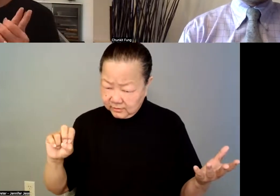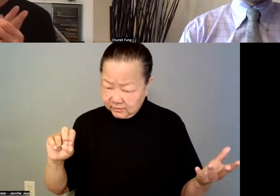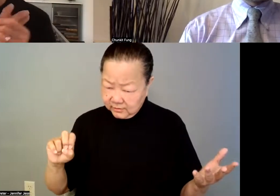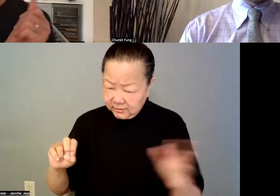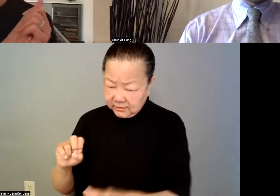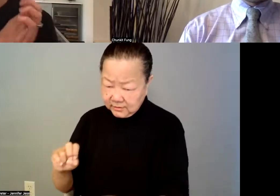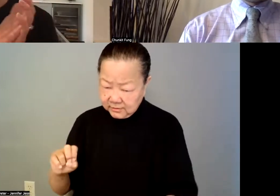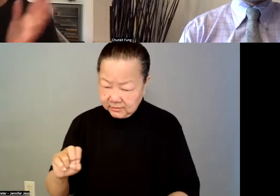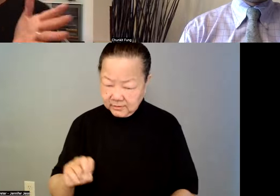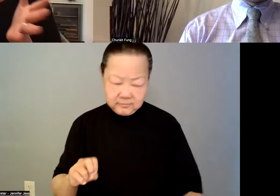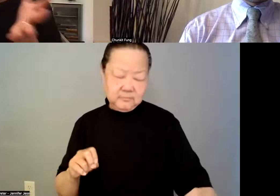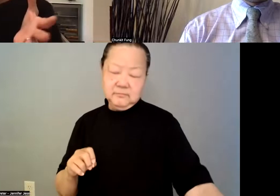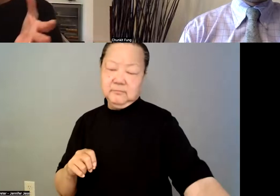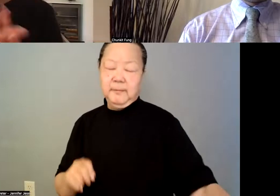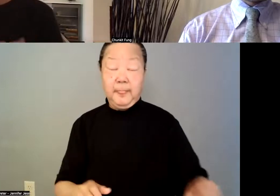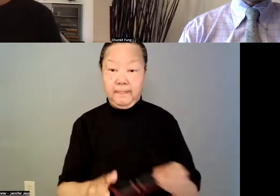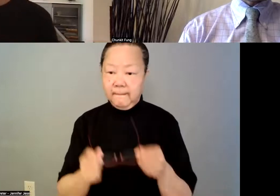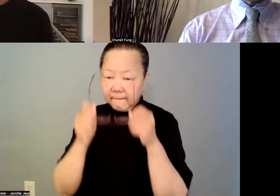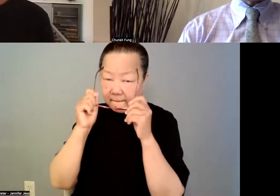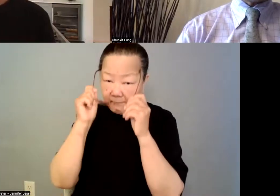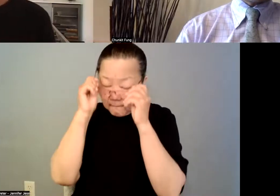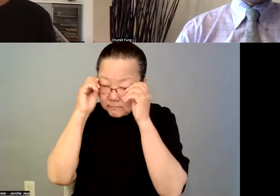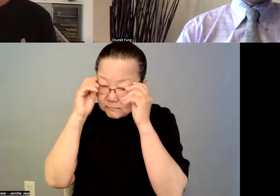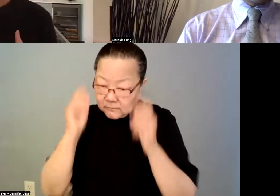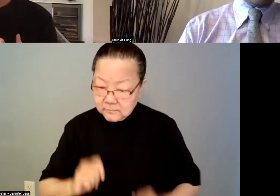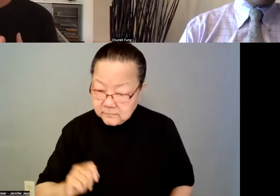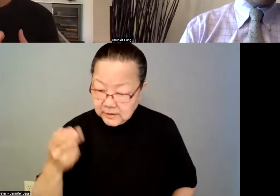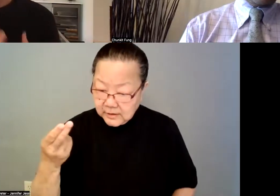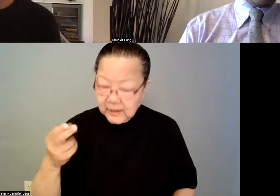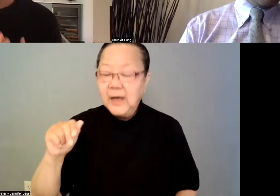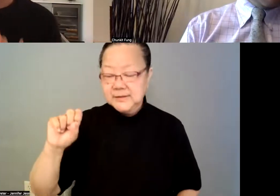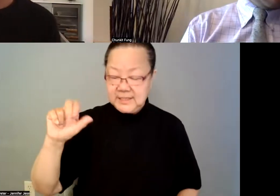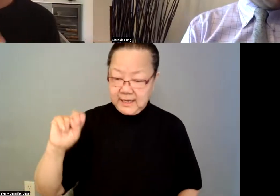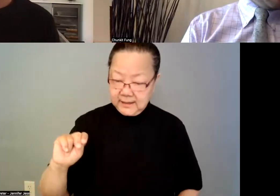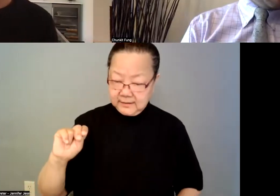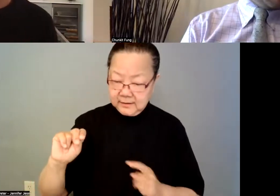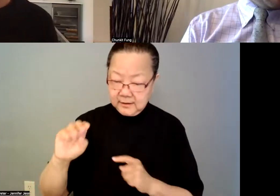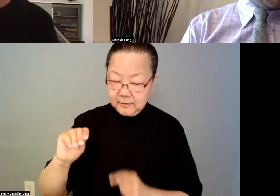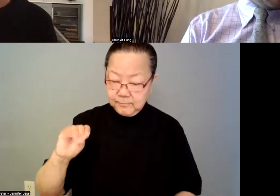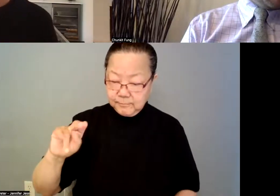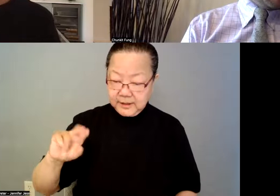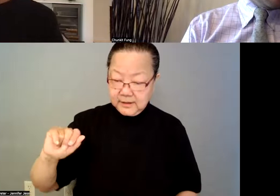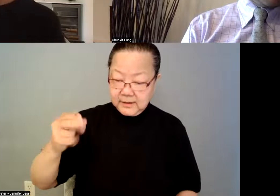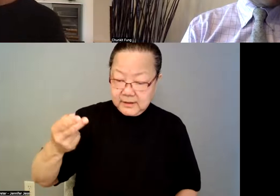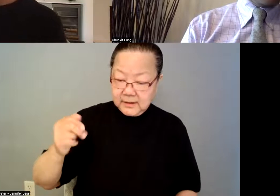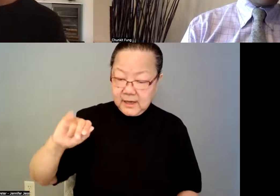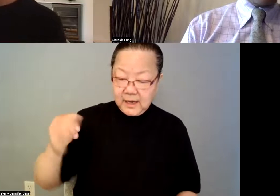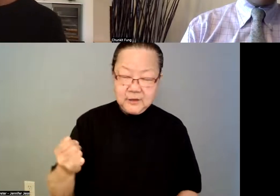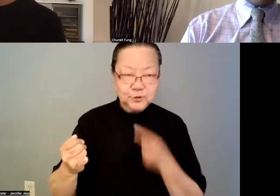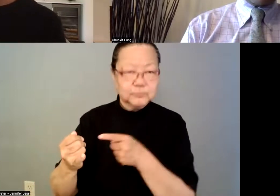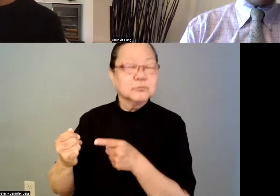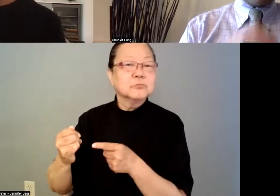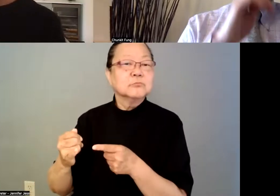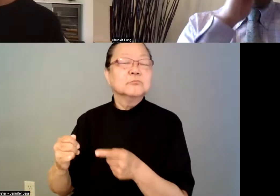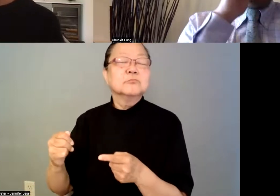but, you have to watch it for that moment too, because I just thought it was so poignant and meaningful and spot on. But, you